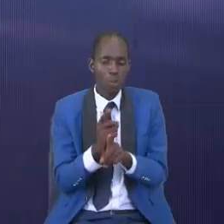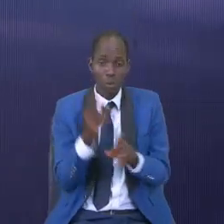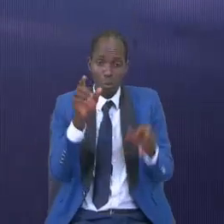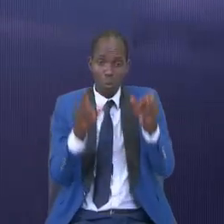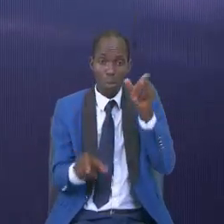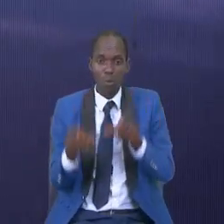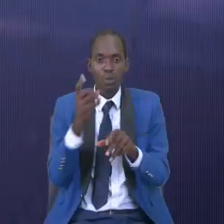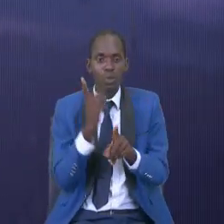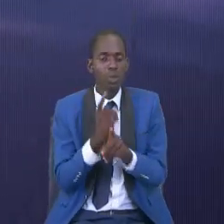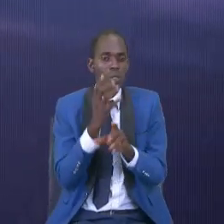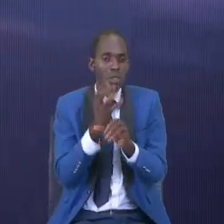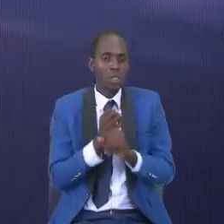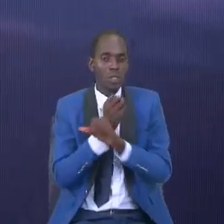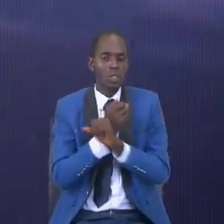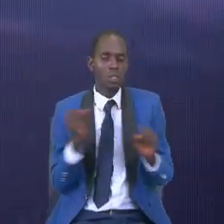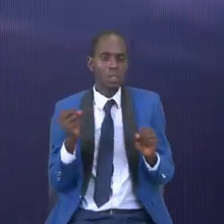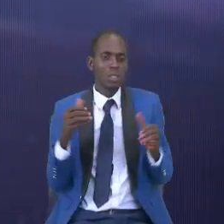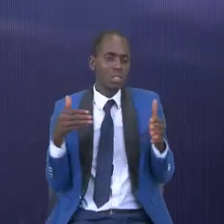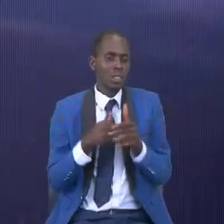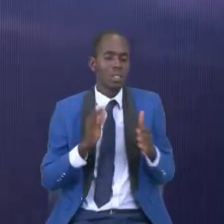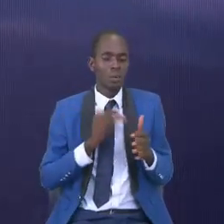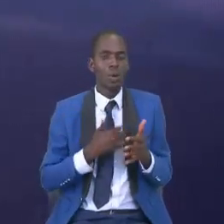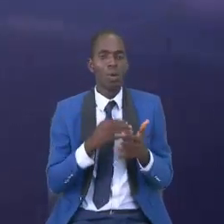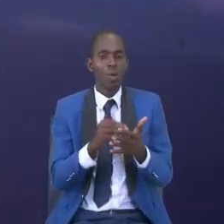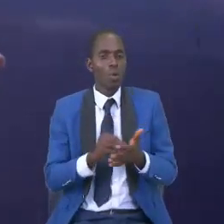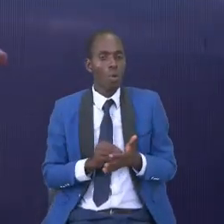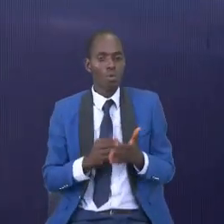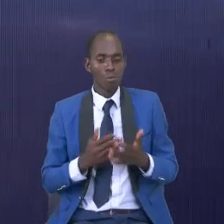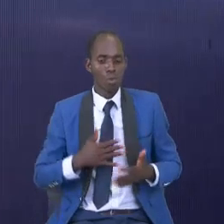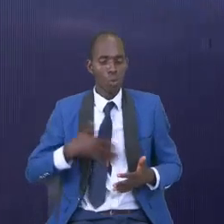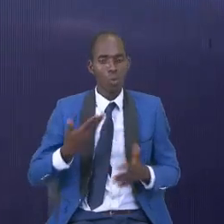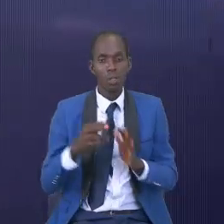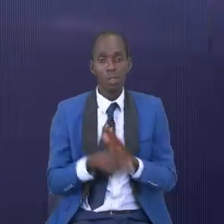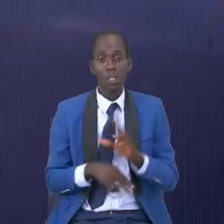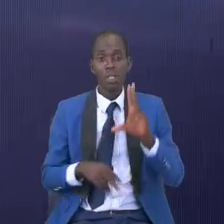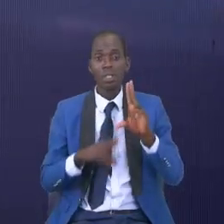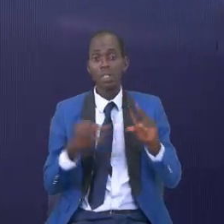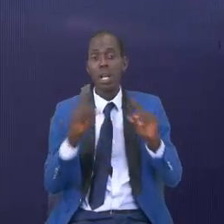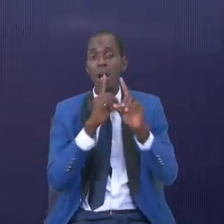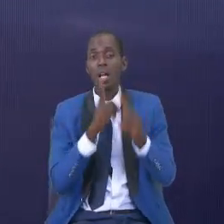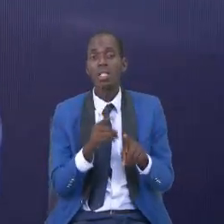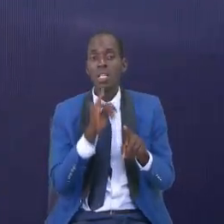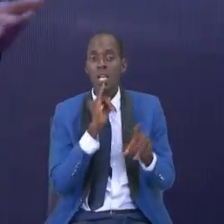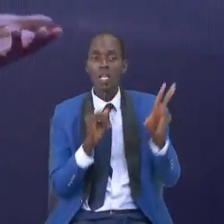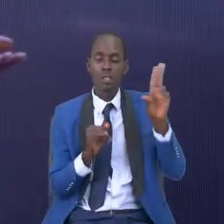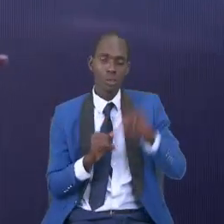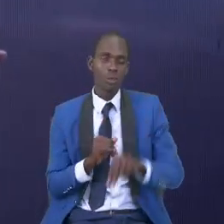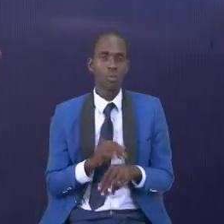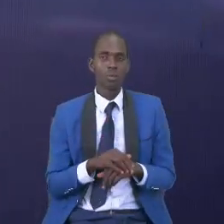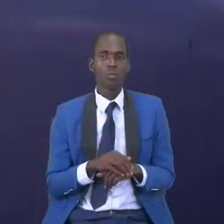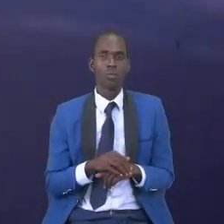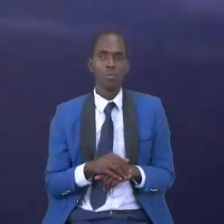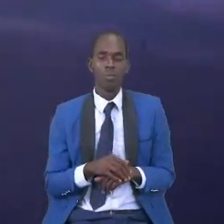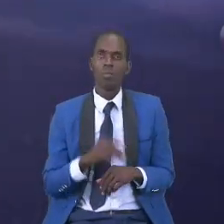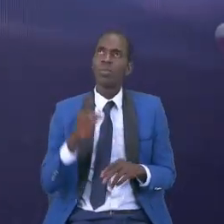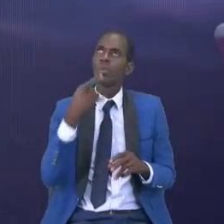reward for that? The answer is no. Why don't we willingly say, oh Lord, I know your will, I know your calling, I know the great